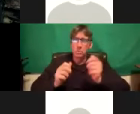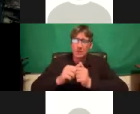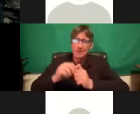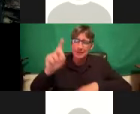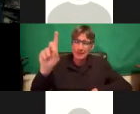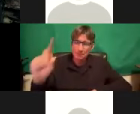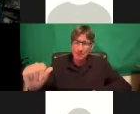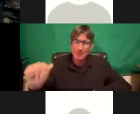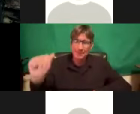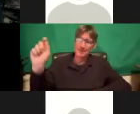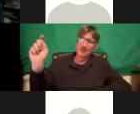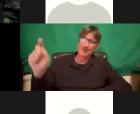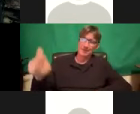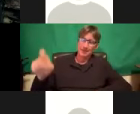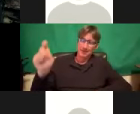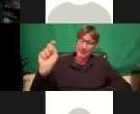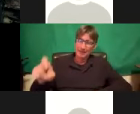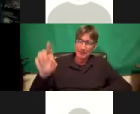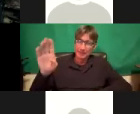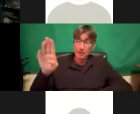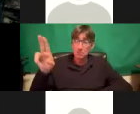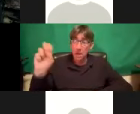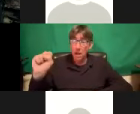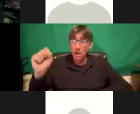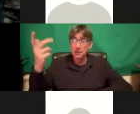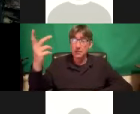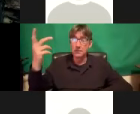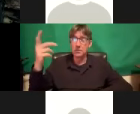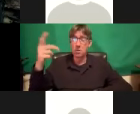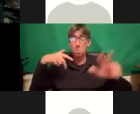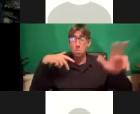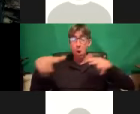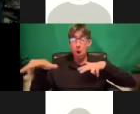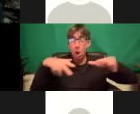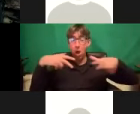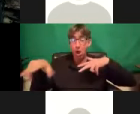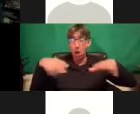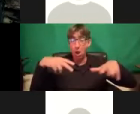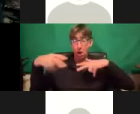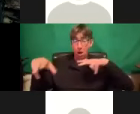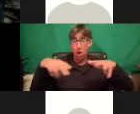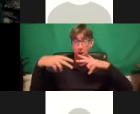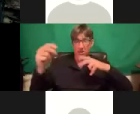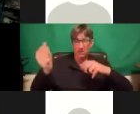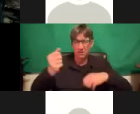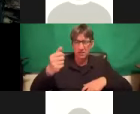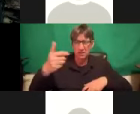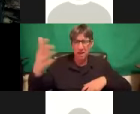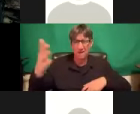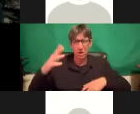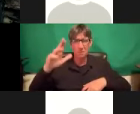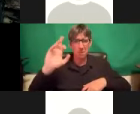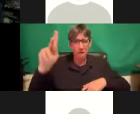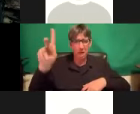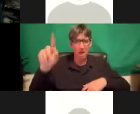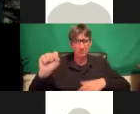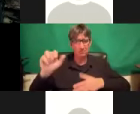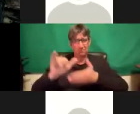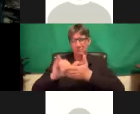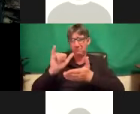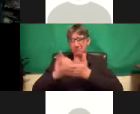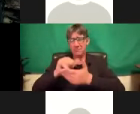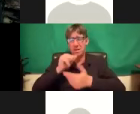go. Walking several blocks is not an option if you need a walker, if you're in a wheelchair, or if you are